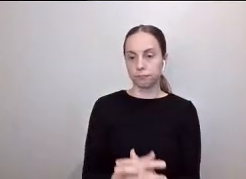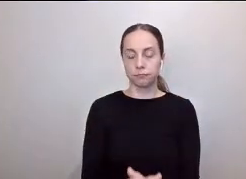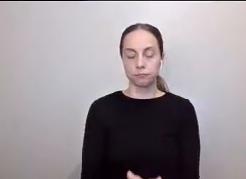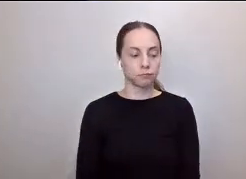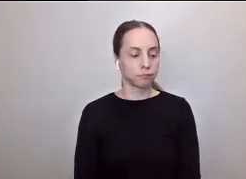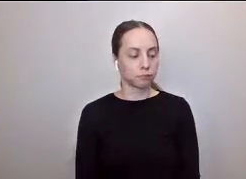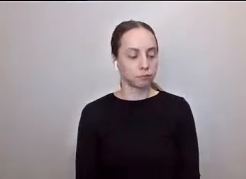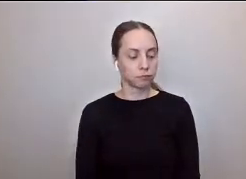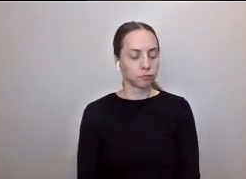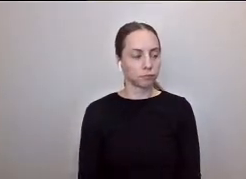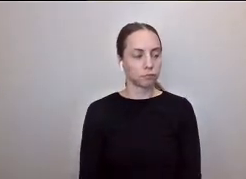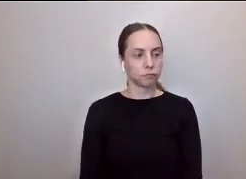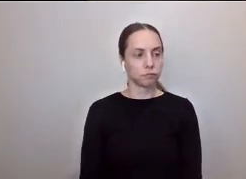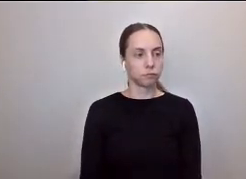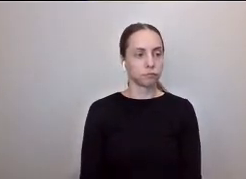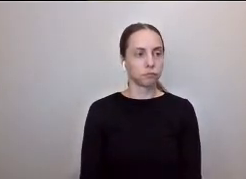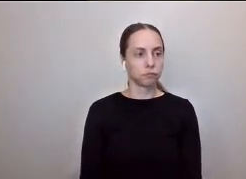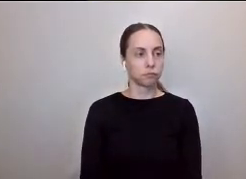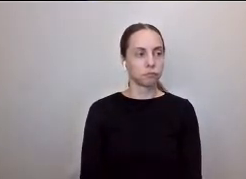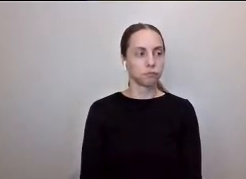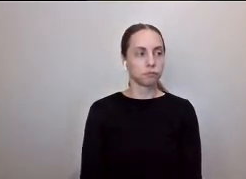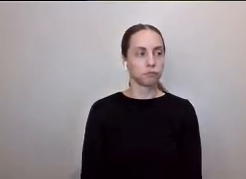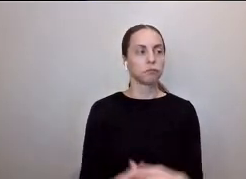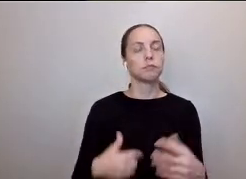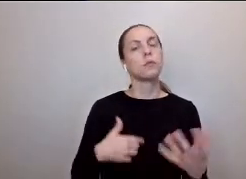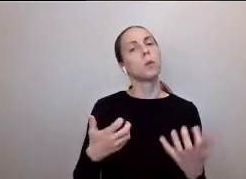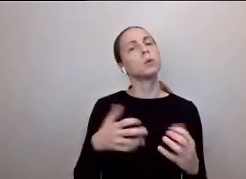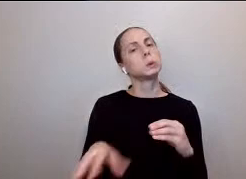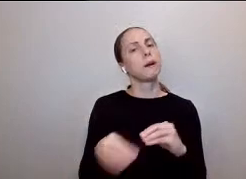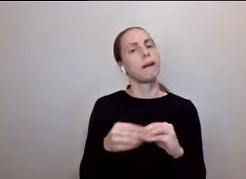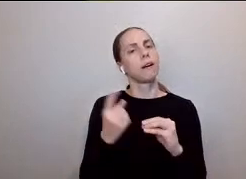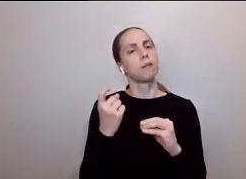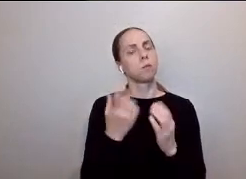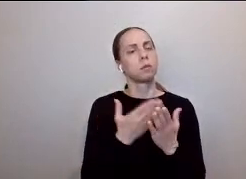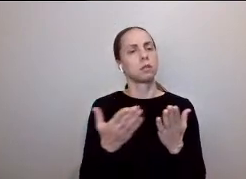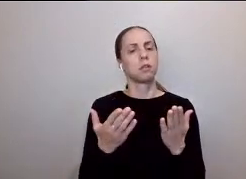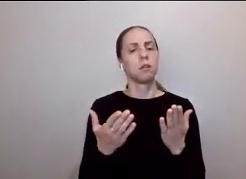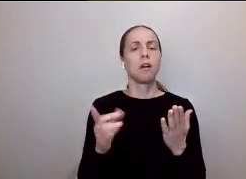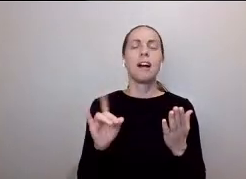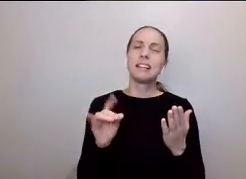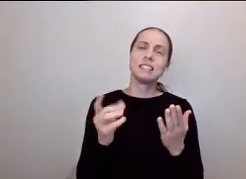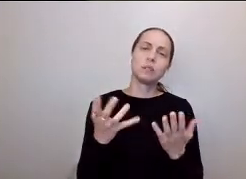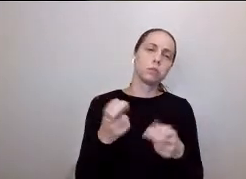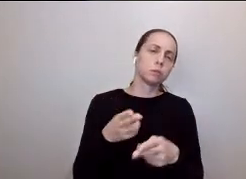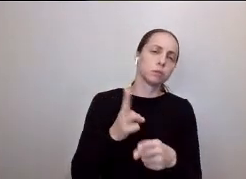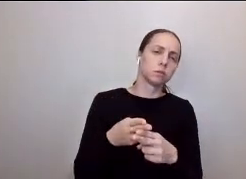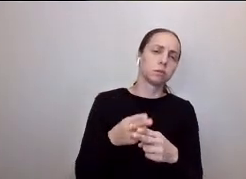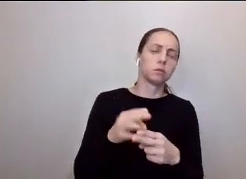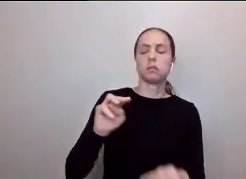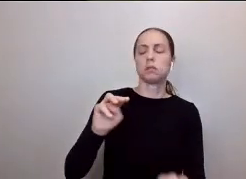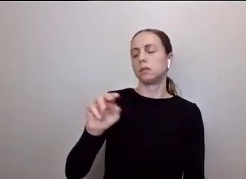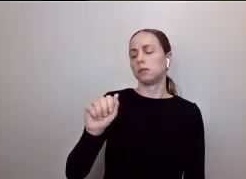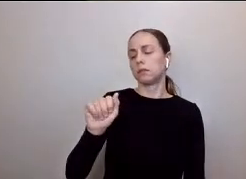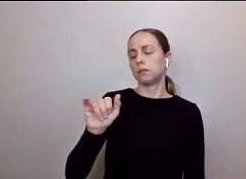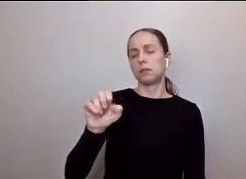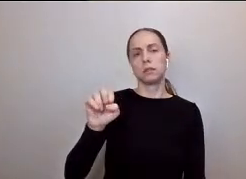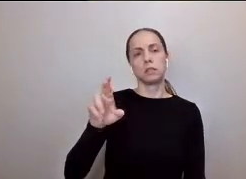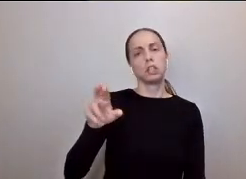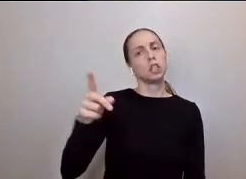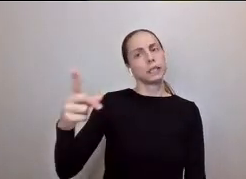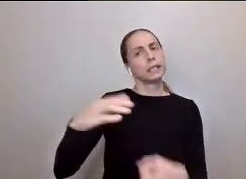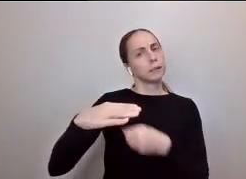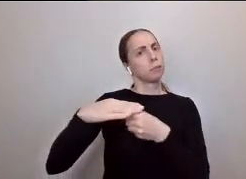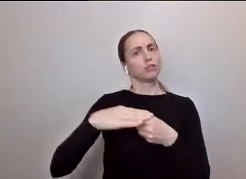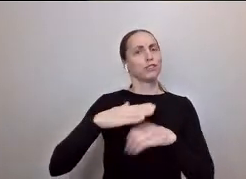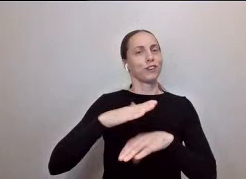I did want to add one more thing. I did also want to acknowledge that I know the mayor has put incredible pressure on council members with his